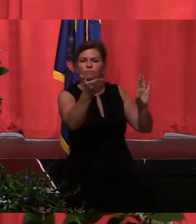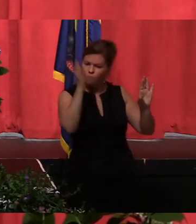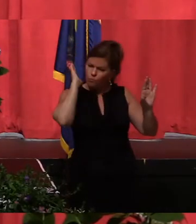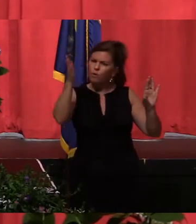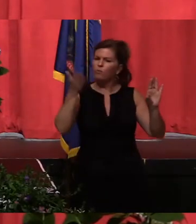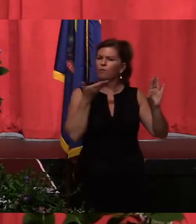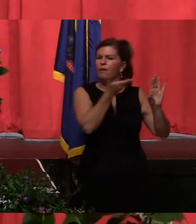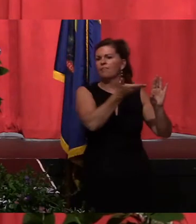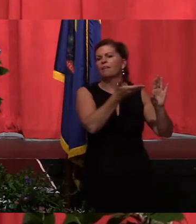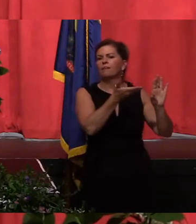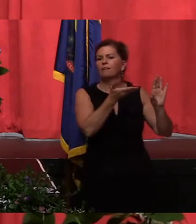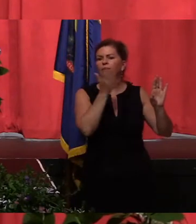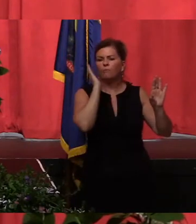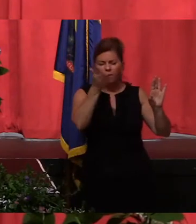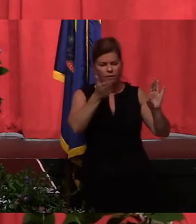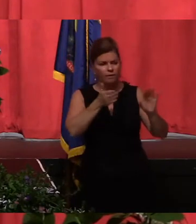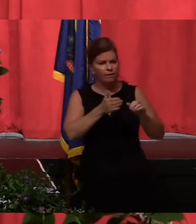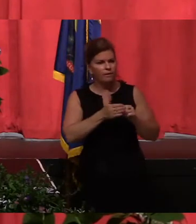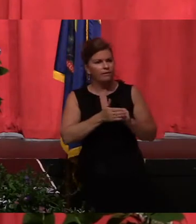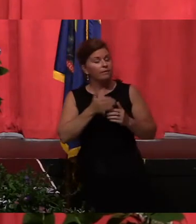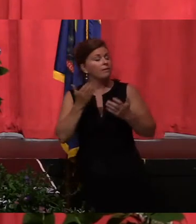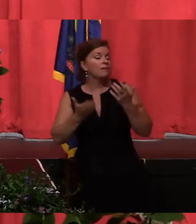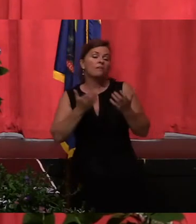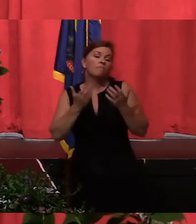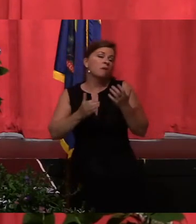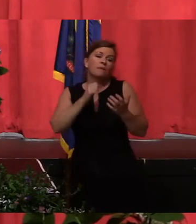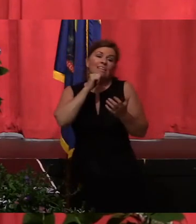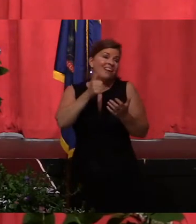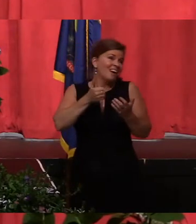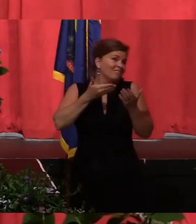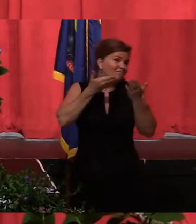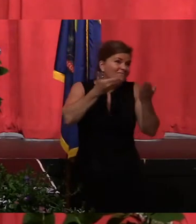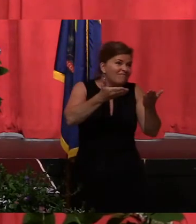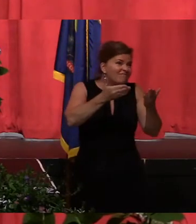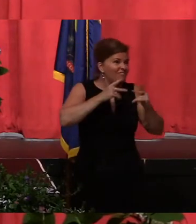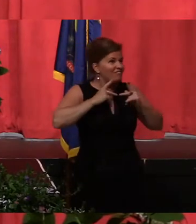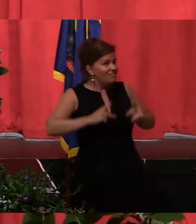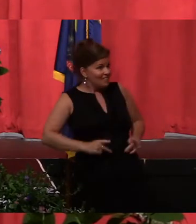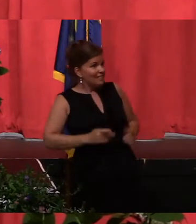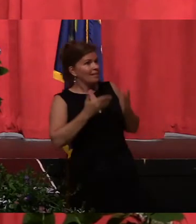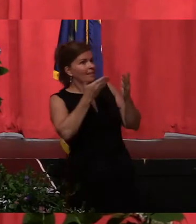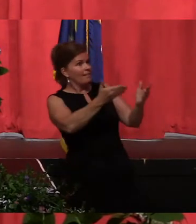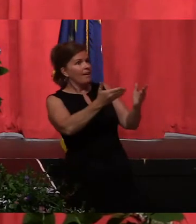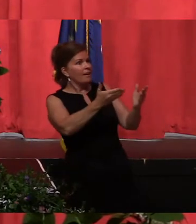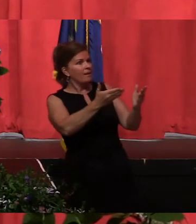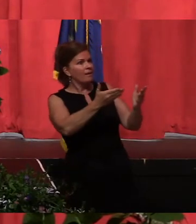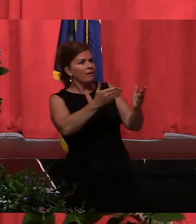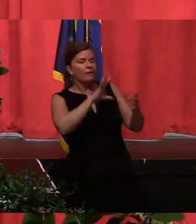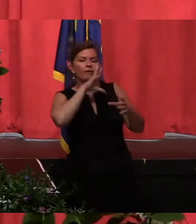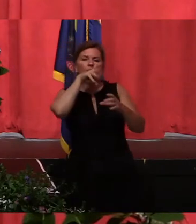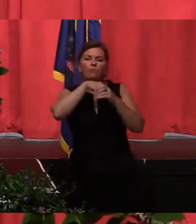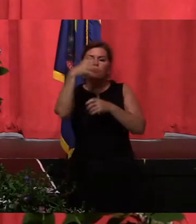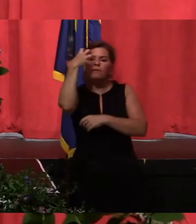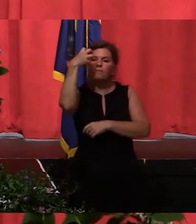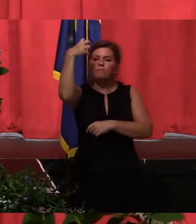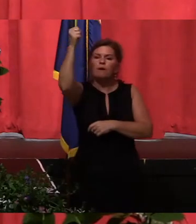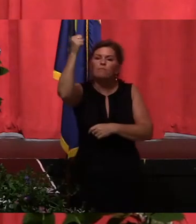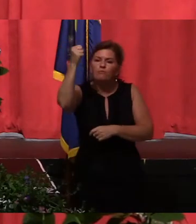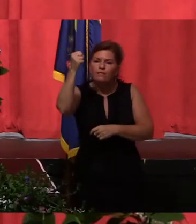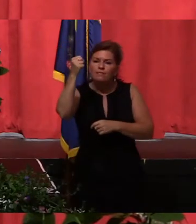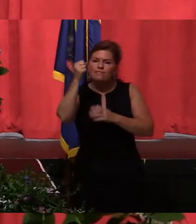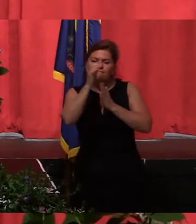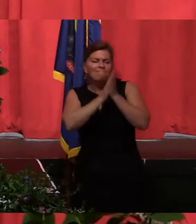there, right beside them, maybe not in metal and gold, but in the memories of camaraderie,